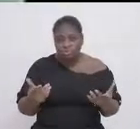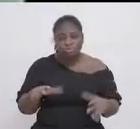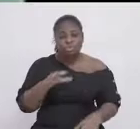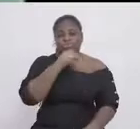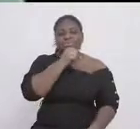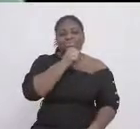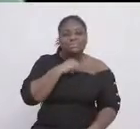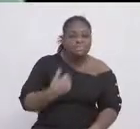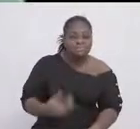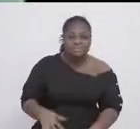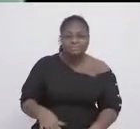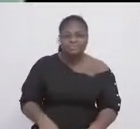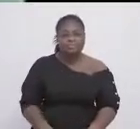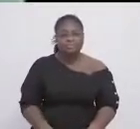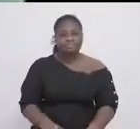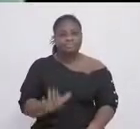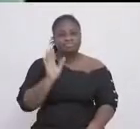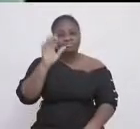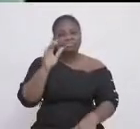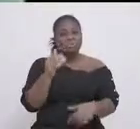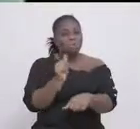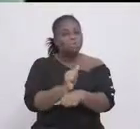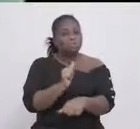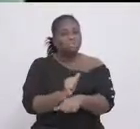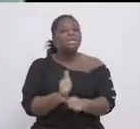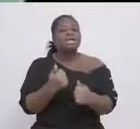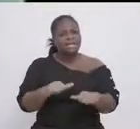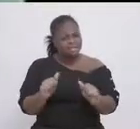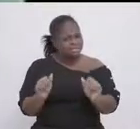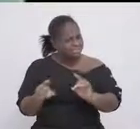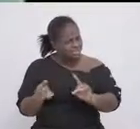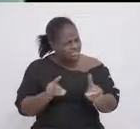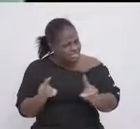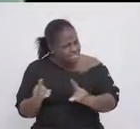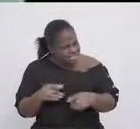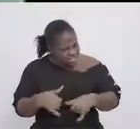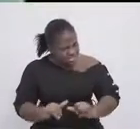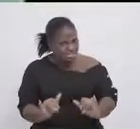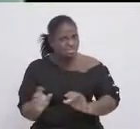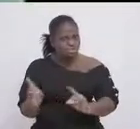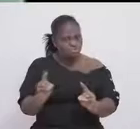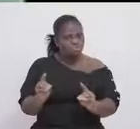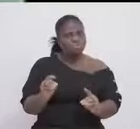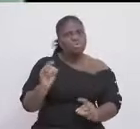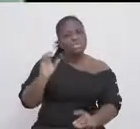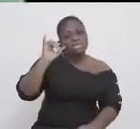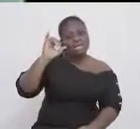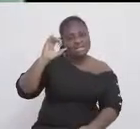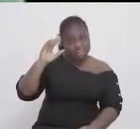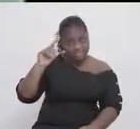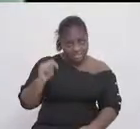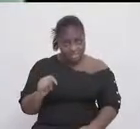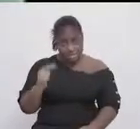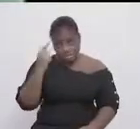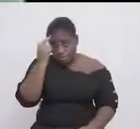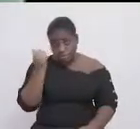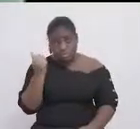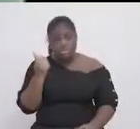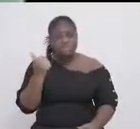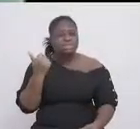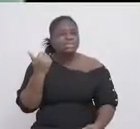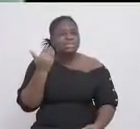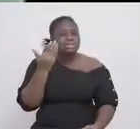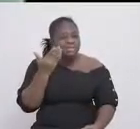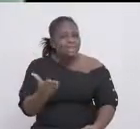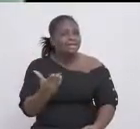age, irrespective of your career, you can still dive deep into technology because it is what